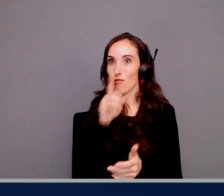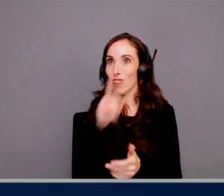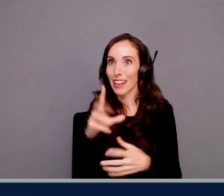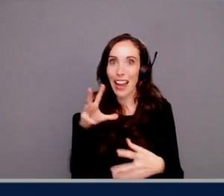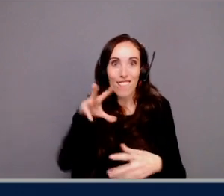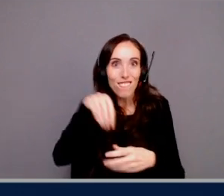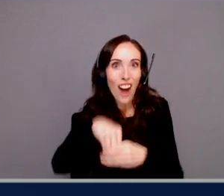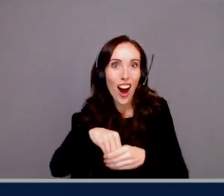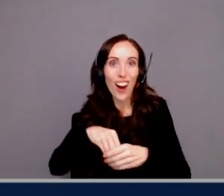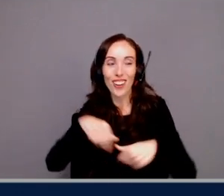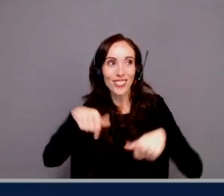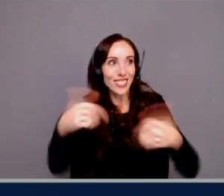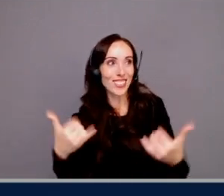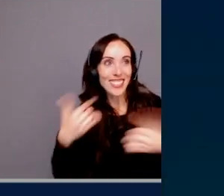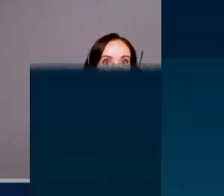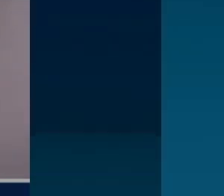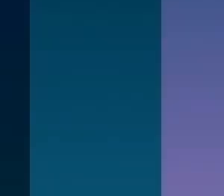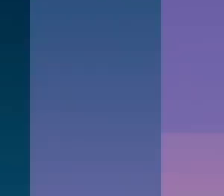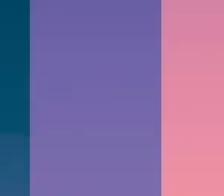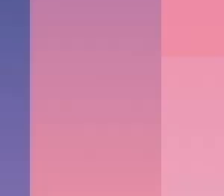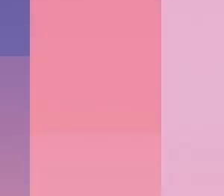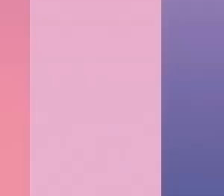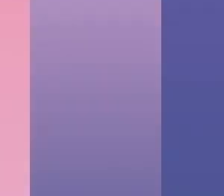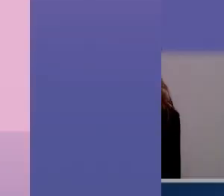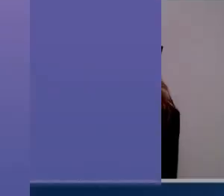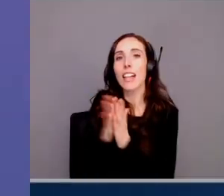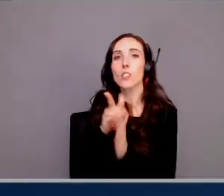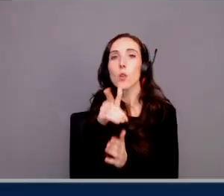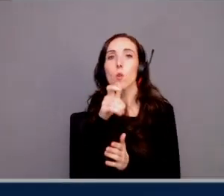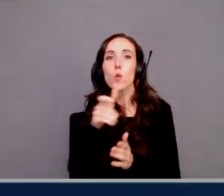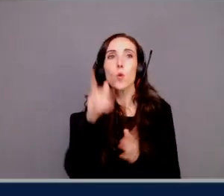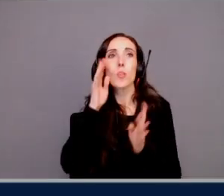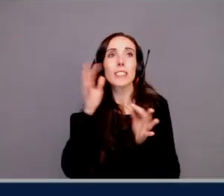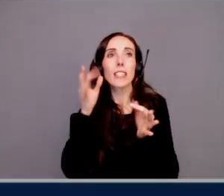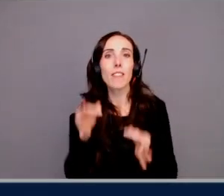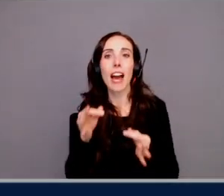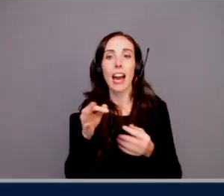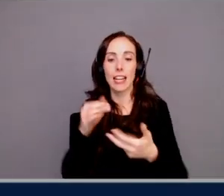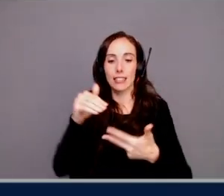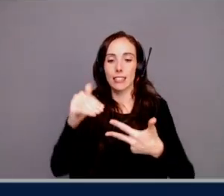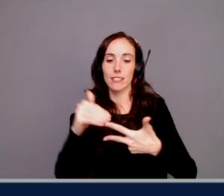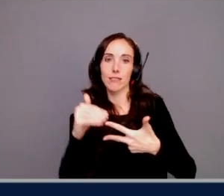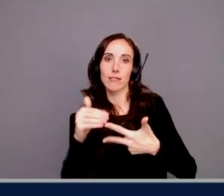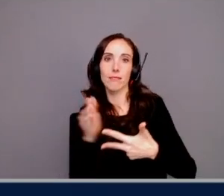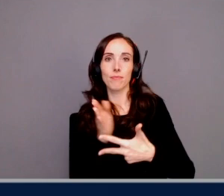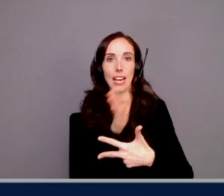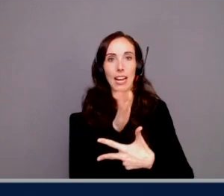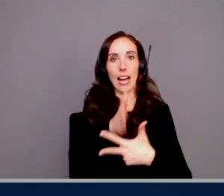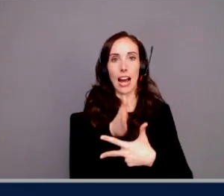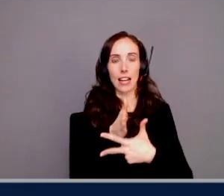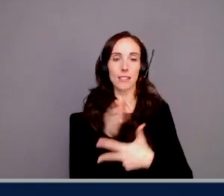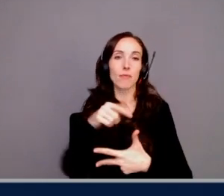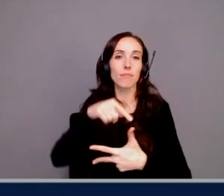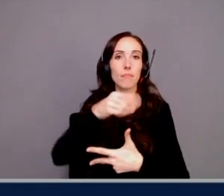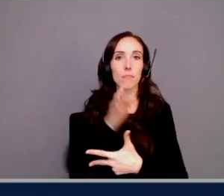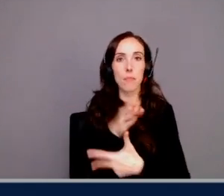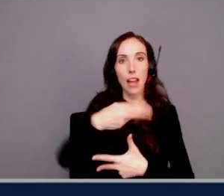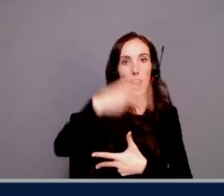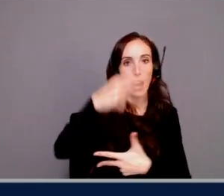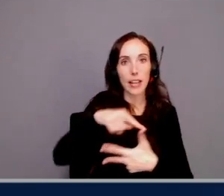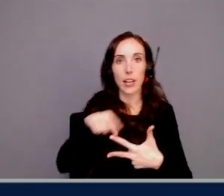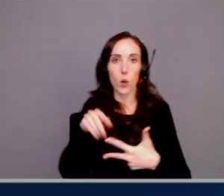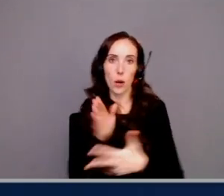today. Awesome. Gifted Greedy says, who defines what is high or medium? It's a good question. So our